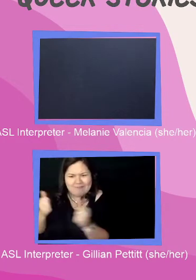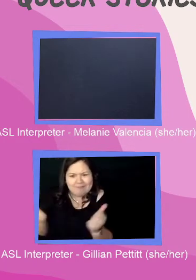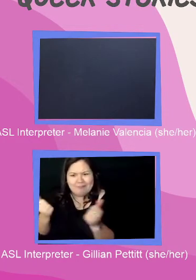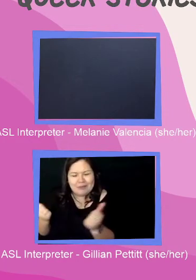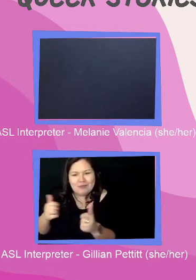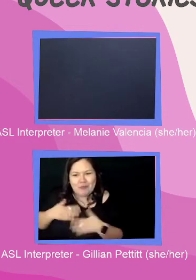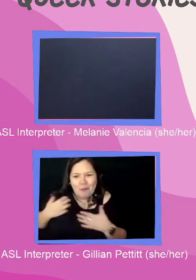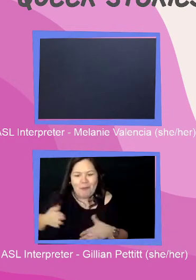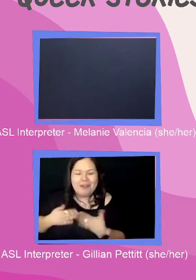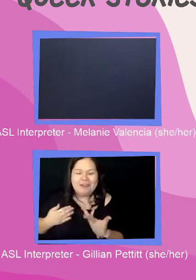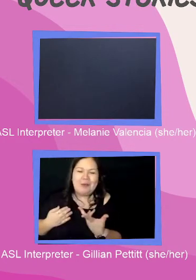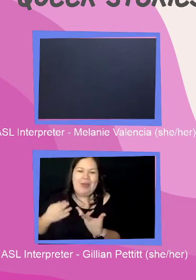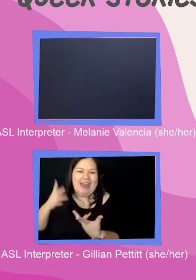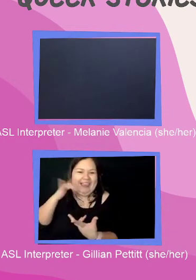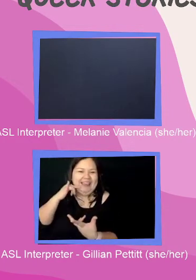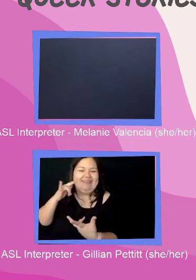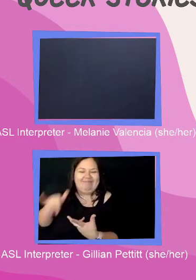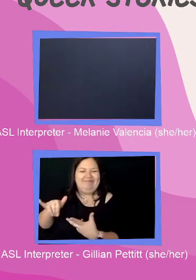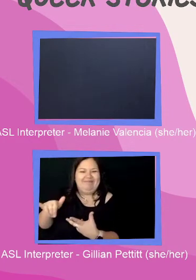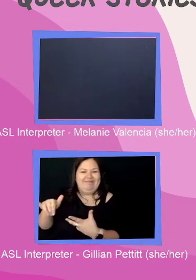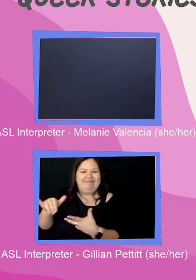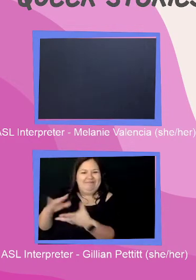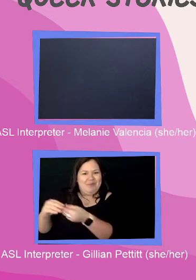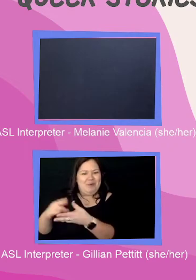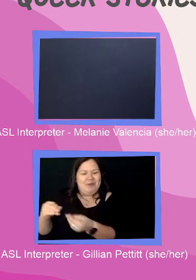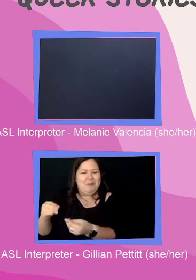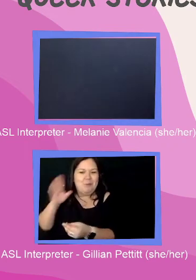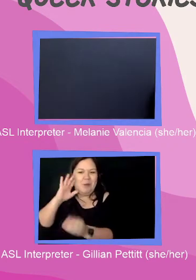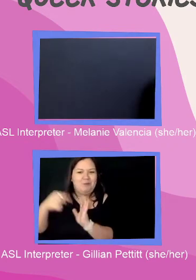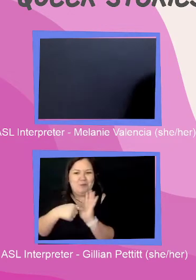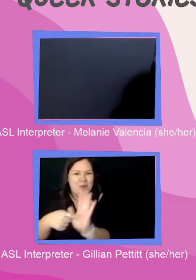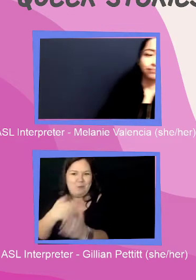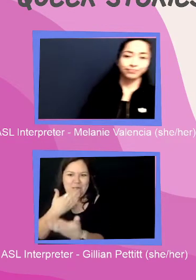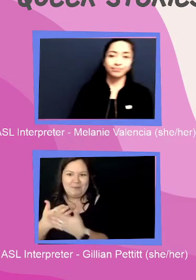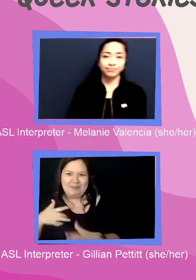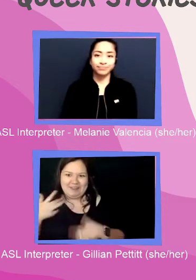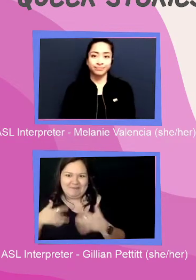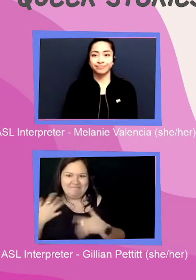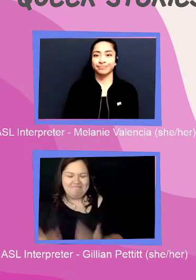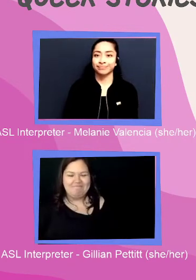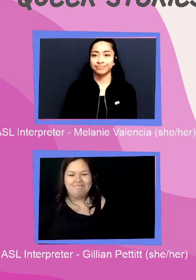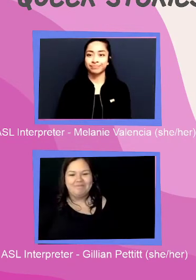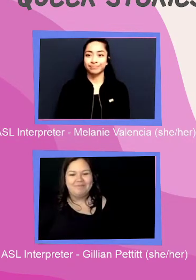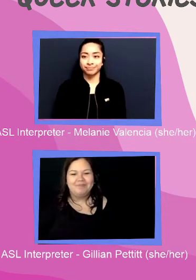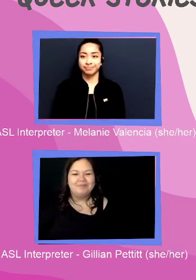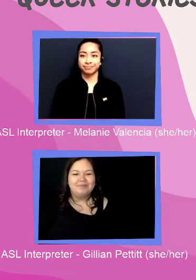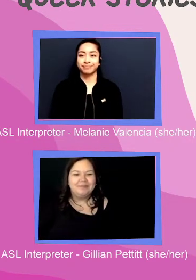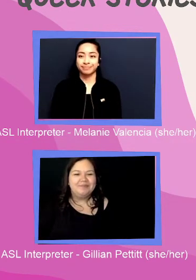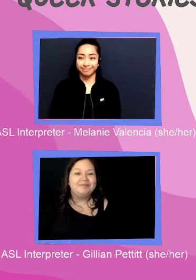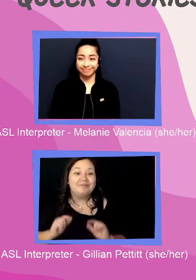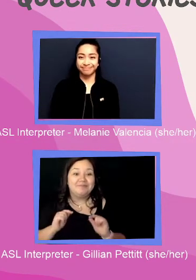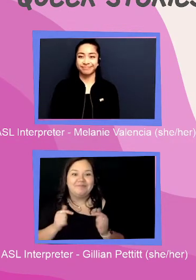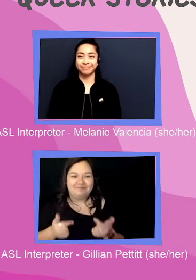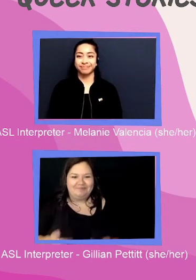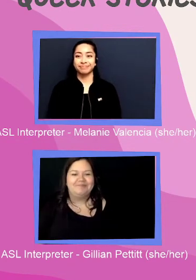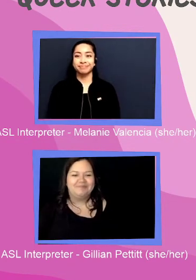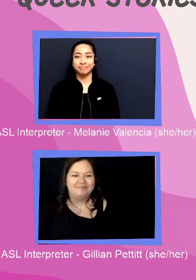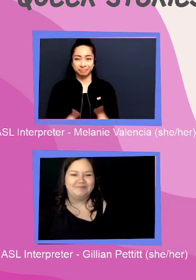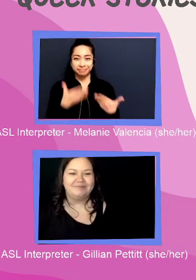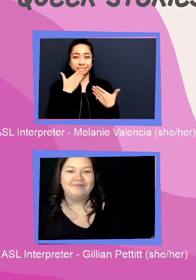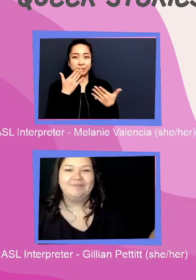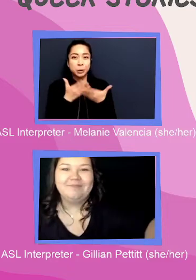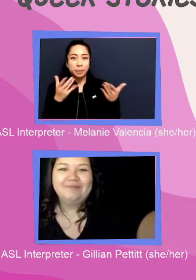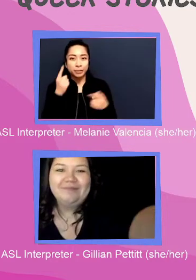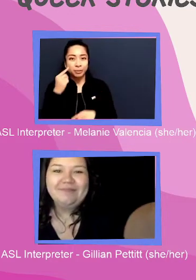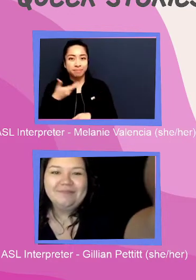the epitome of that. So I'm very excited to hear. Thank you. Thank you so much for having me, and so wonderful to be with